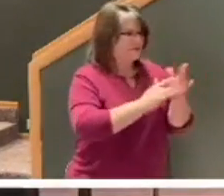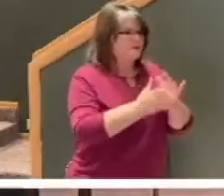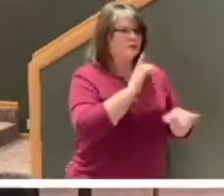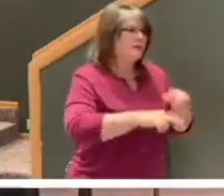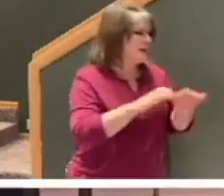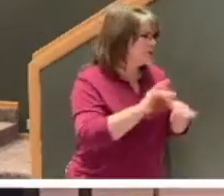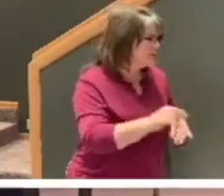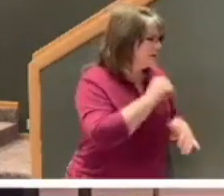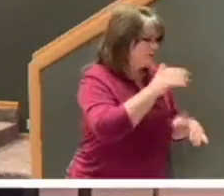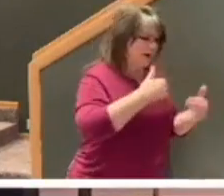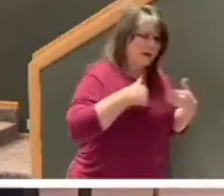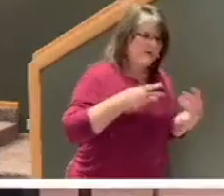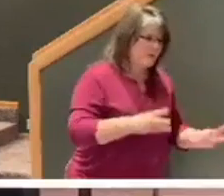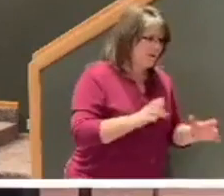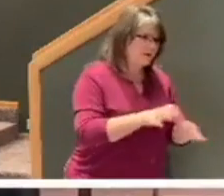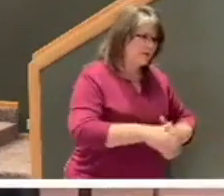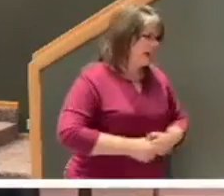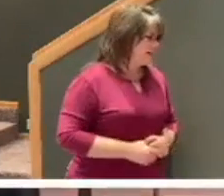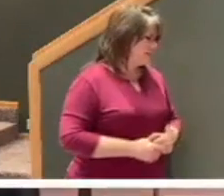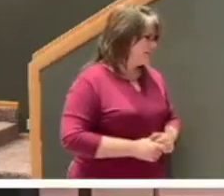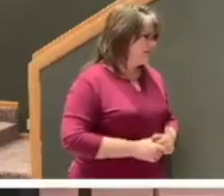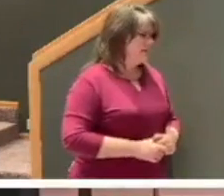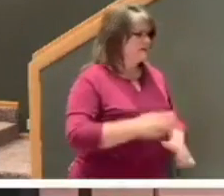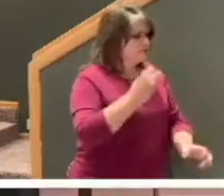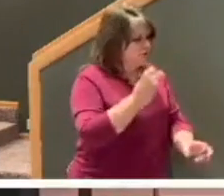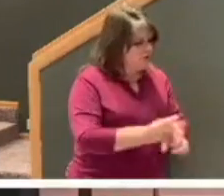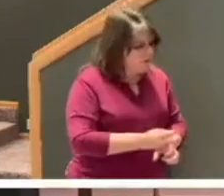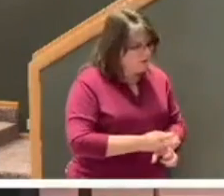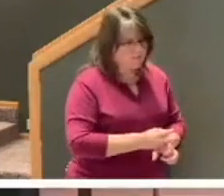it. You don't have the resource to do it. It's hard.